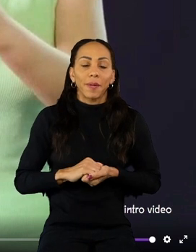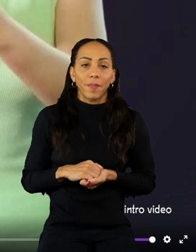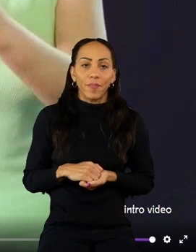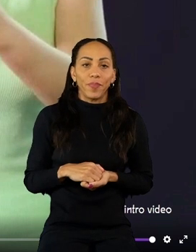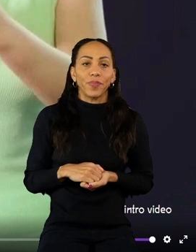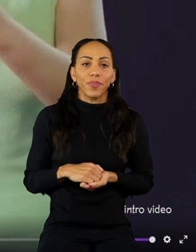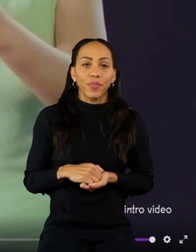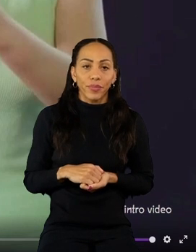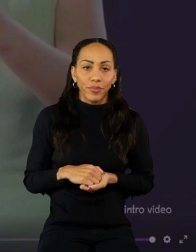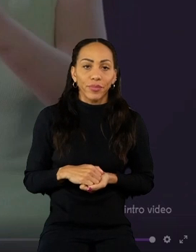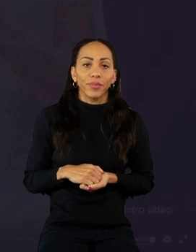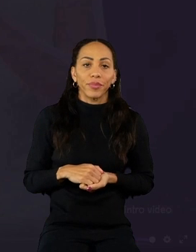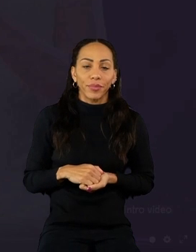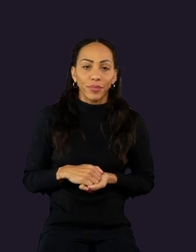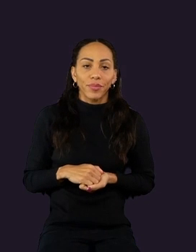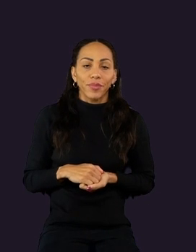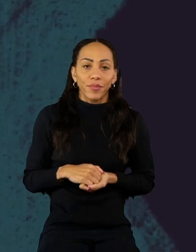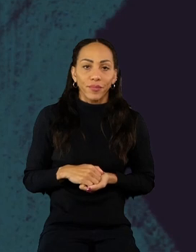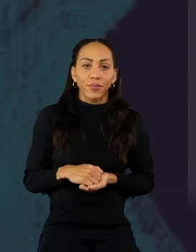there should be a skip button in the bottom right of the screen.